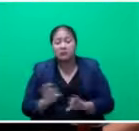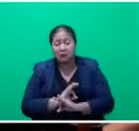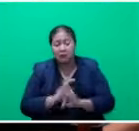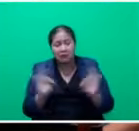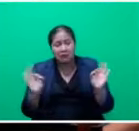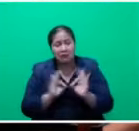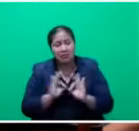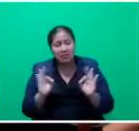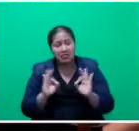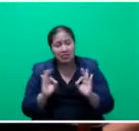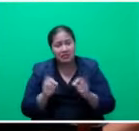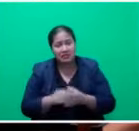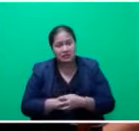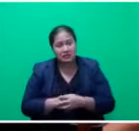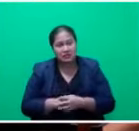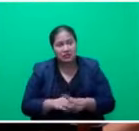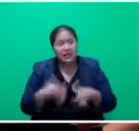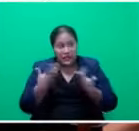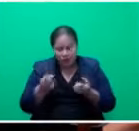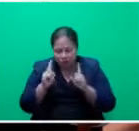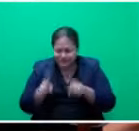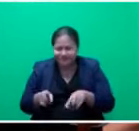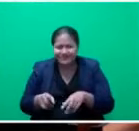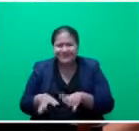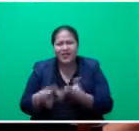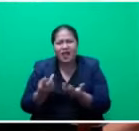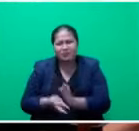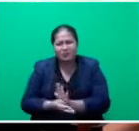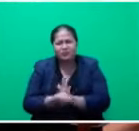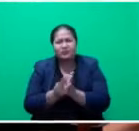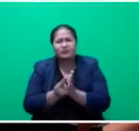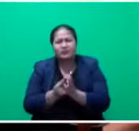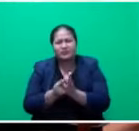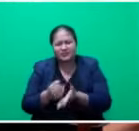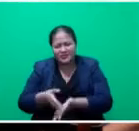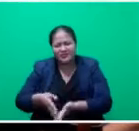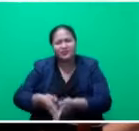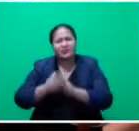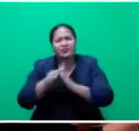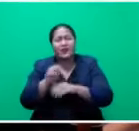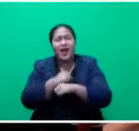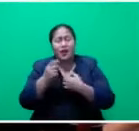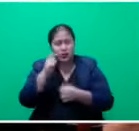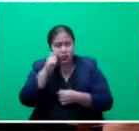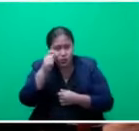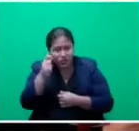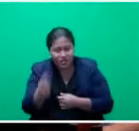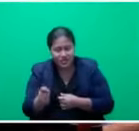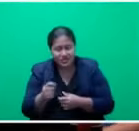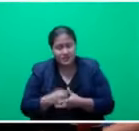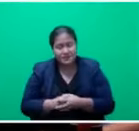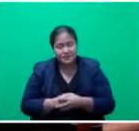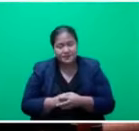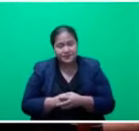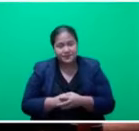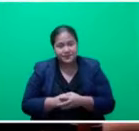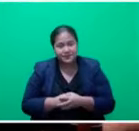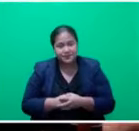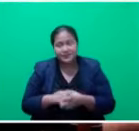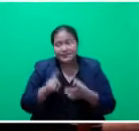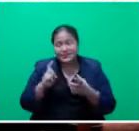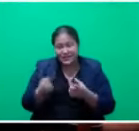Speaker, we are now looking at signs of recovery for global tourism. If our source markets get quick access to a